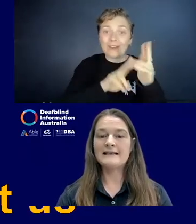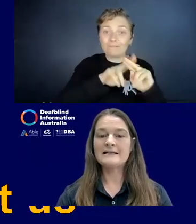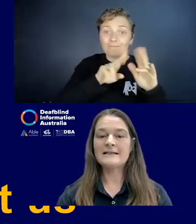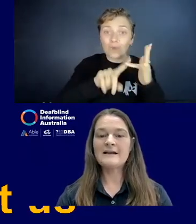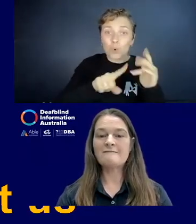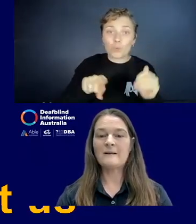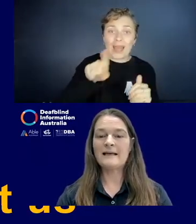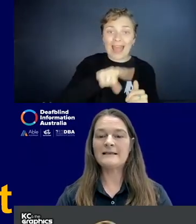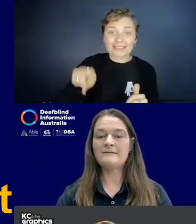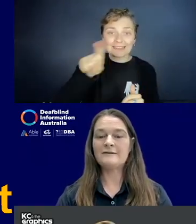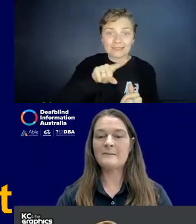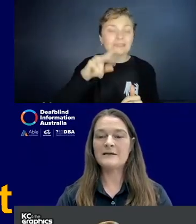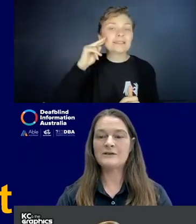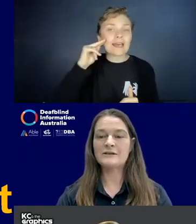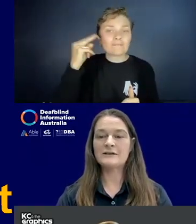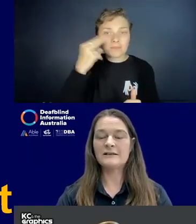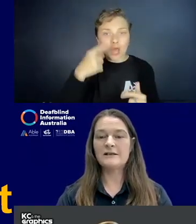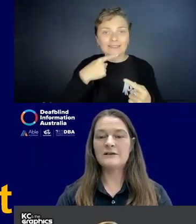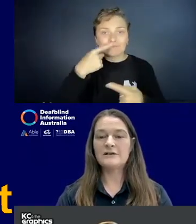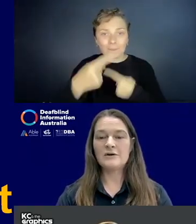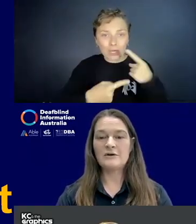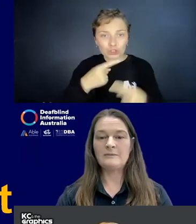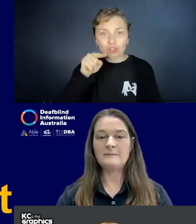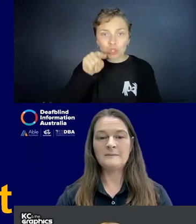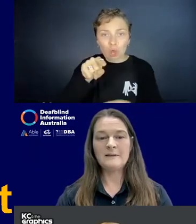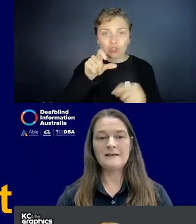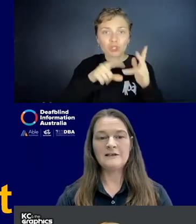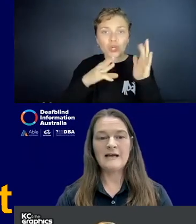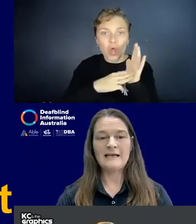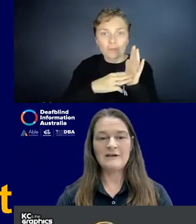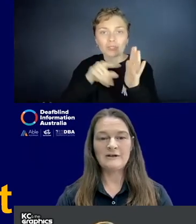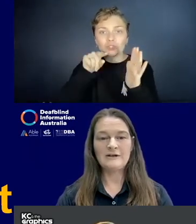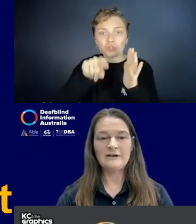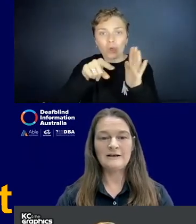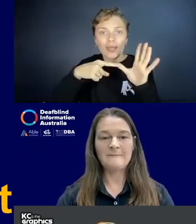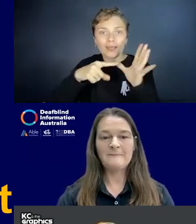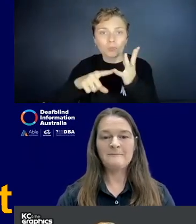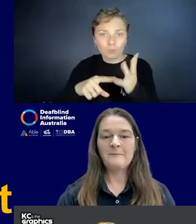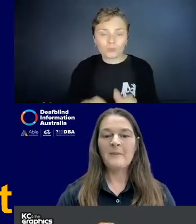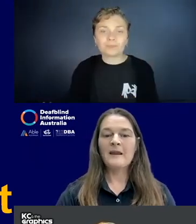info@deafblindinformation.com.au.